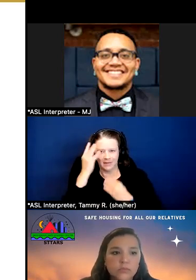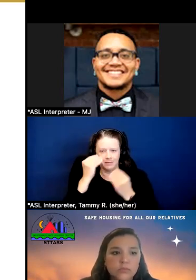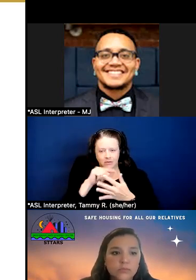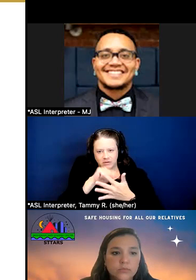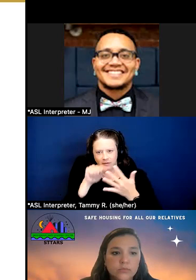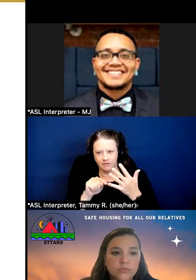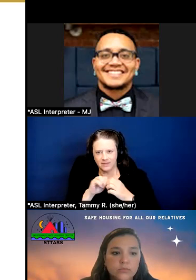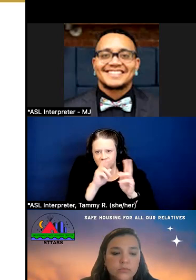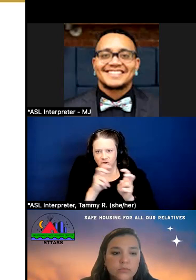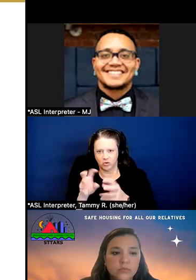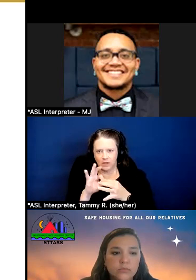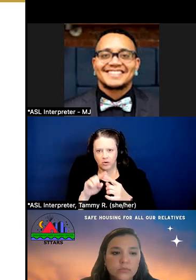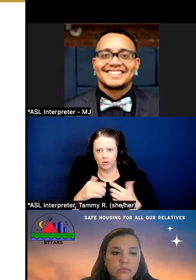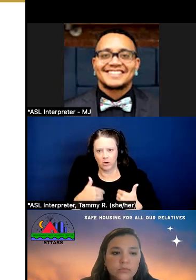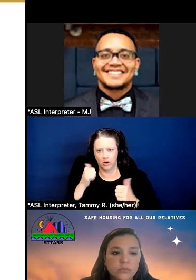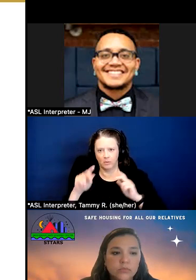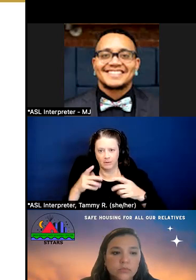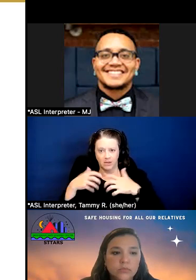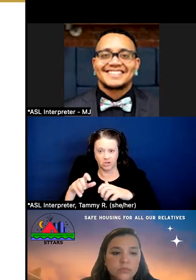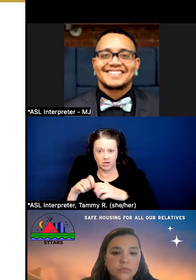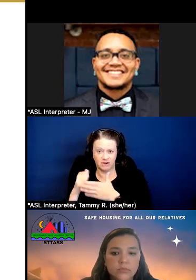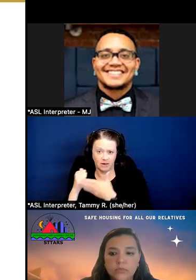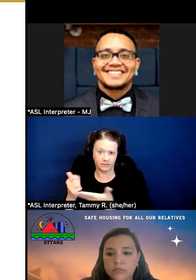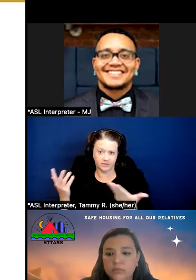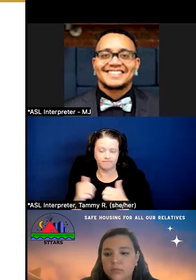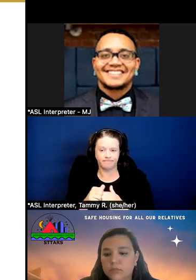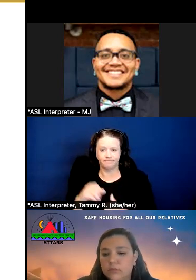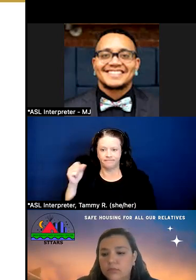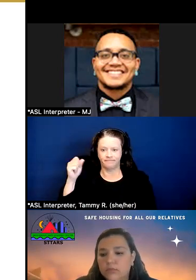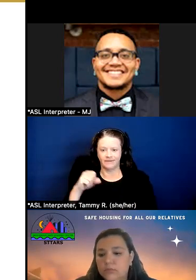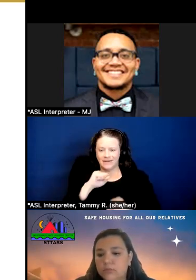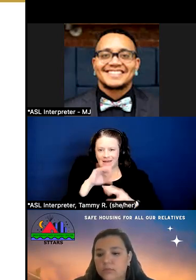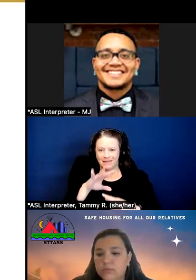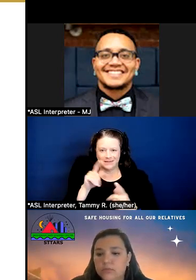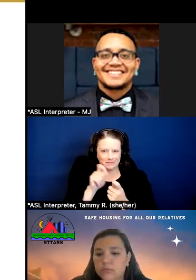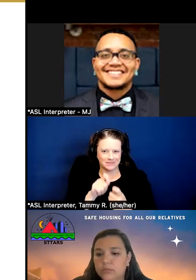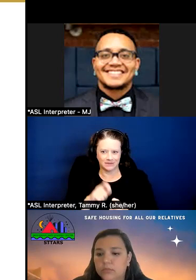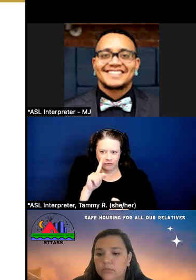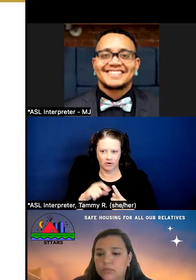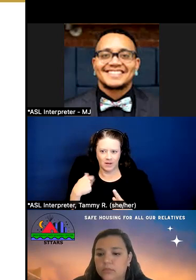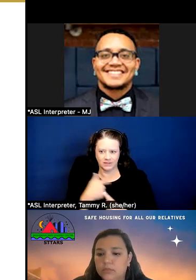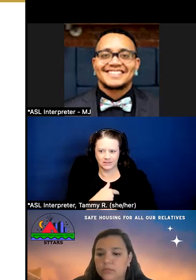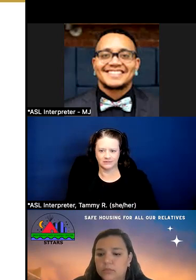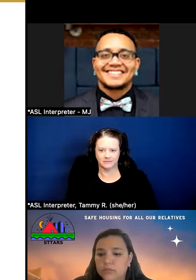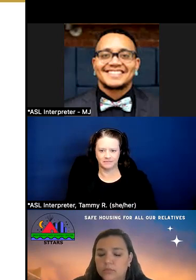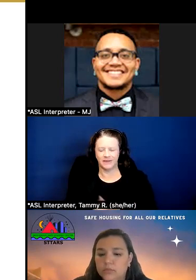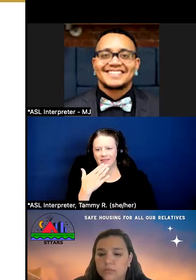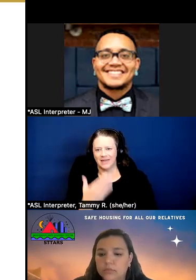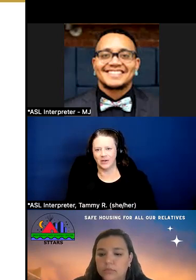that younger population, if that's helpful at all. But yeah, not anything super specific from us. Thank